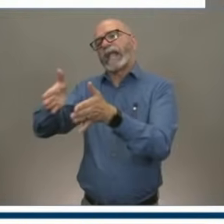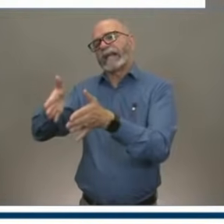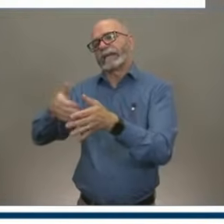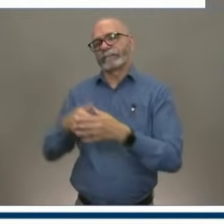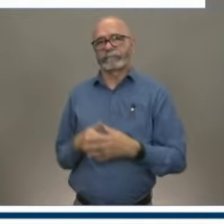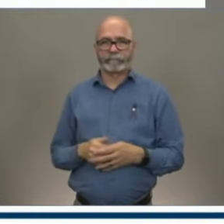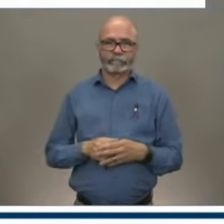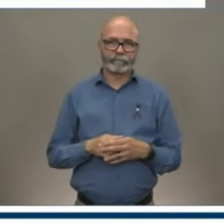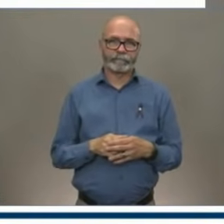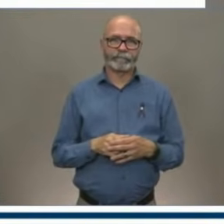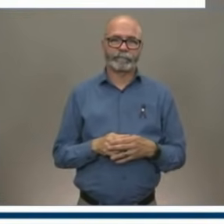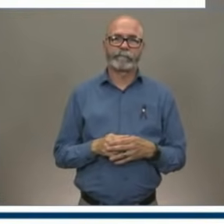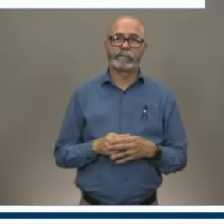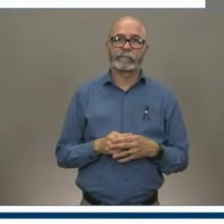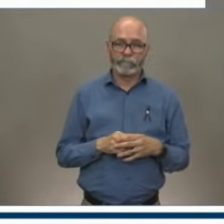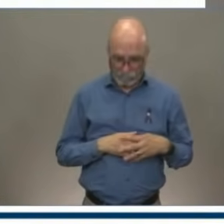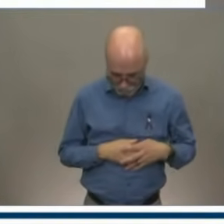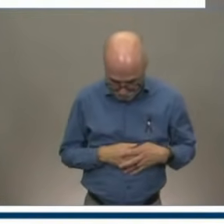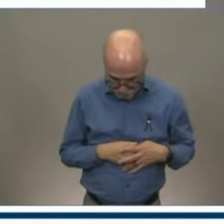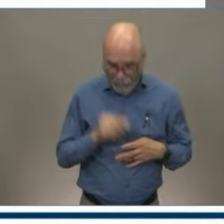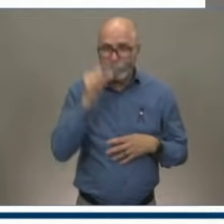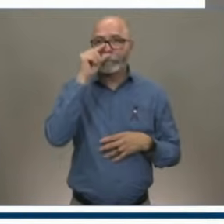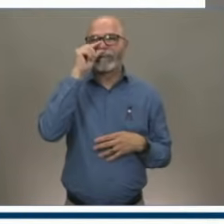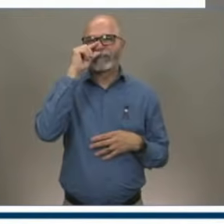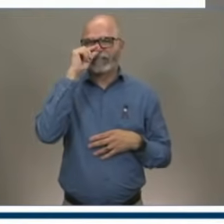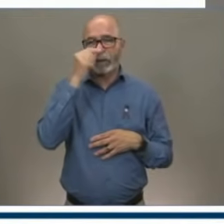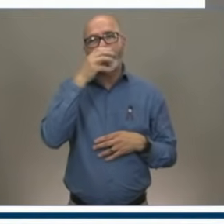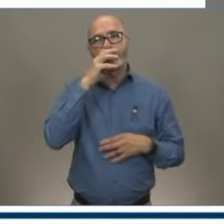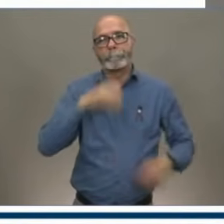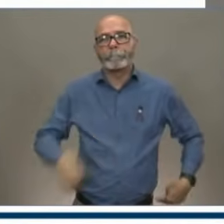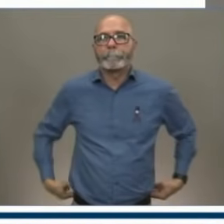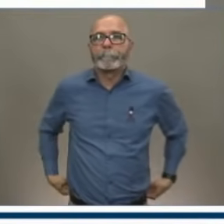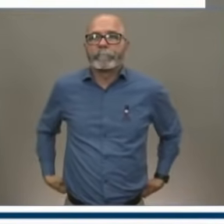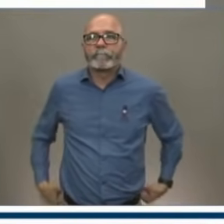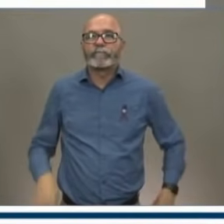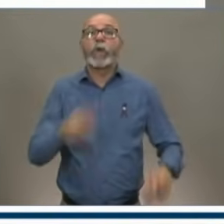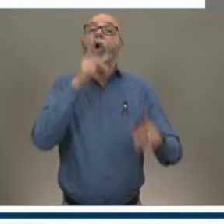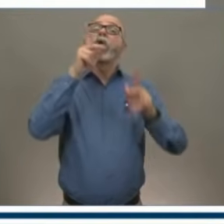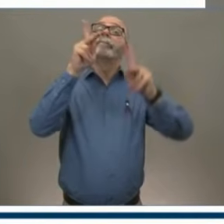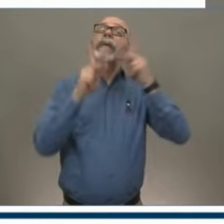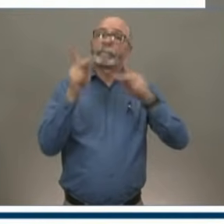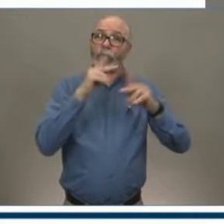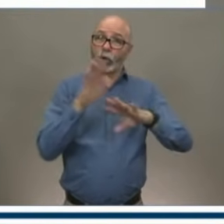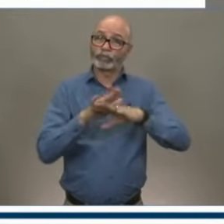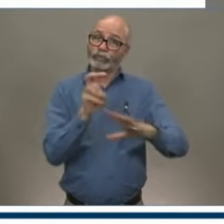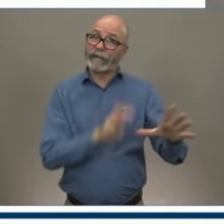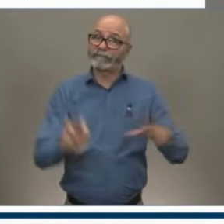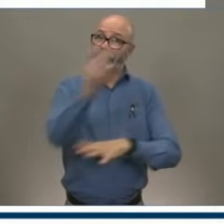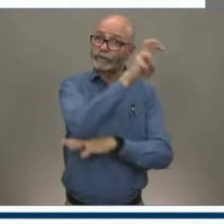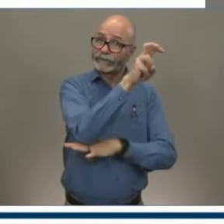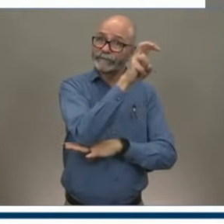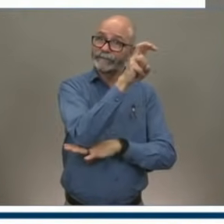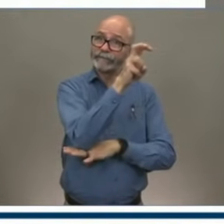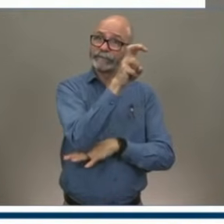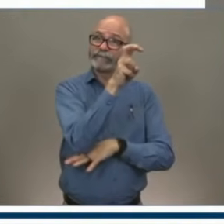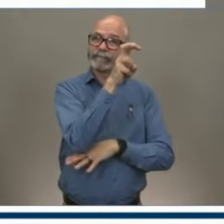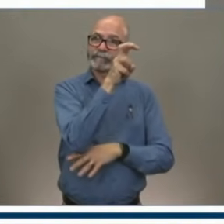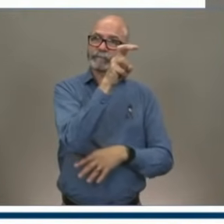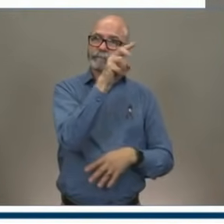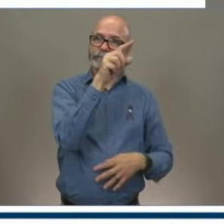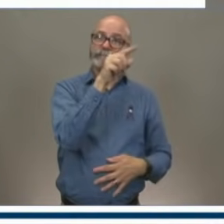workers. We are, however, going to add asymptomatic testing for them. So starting today, rotational workers can book a